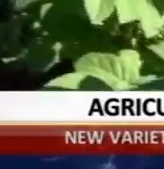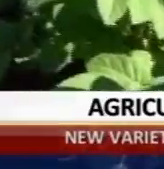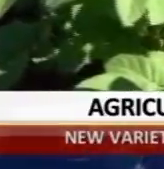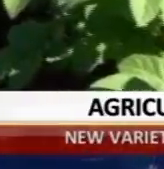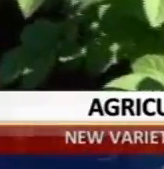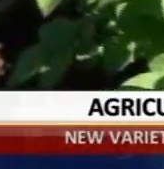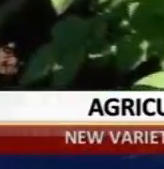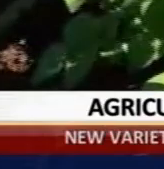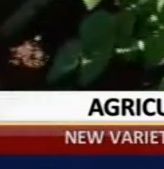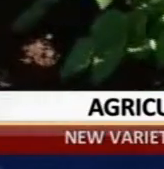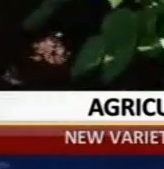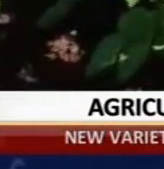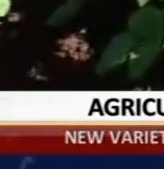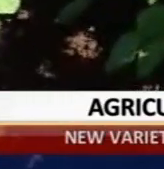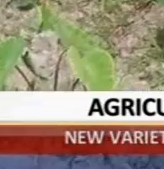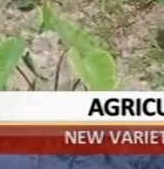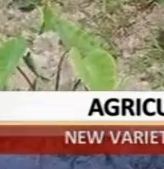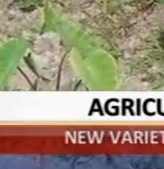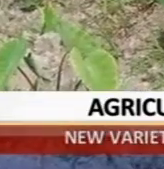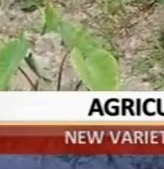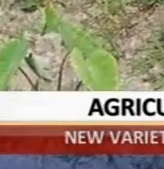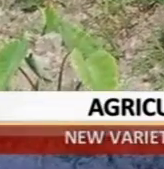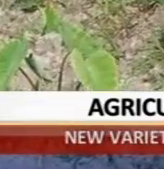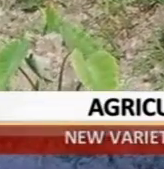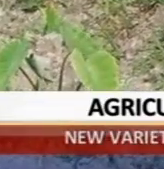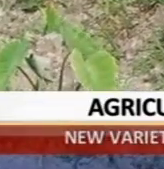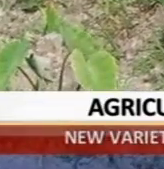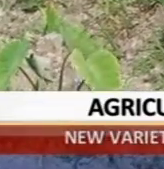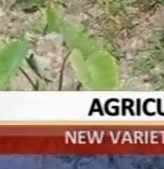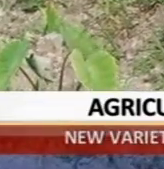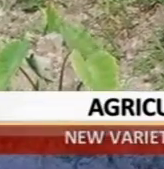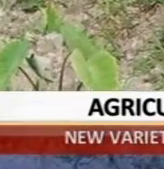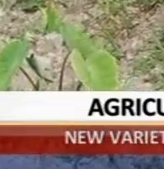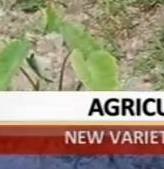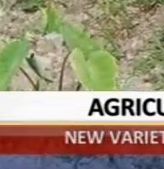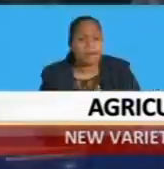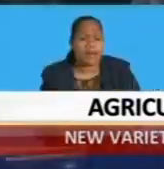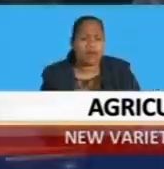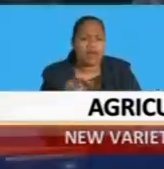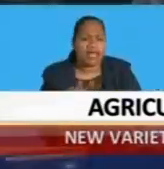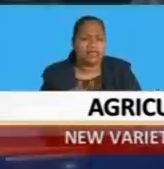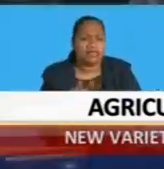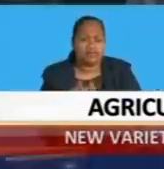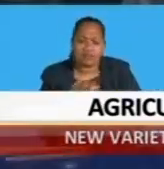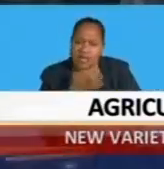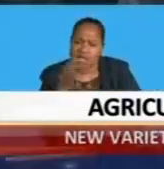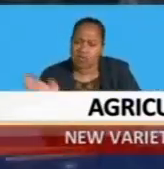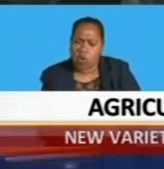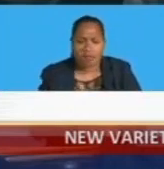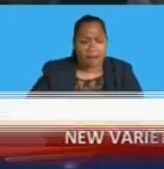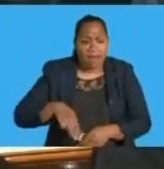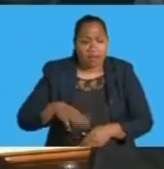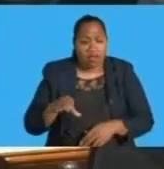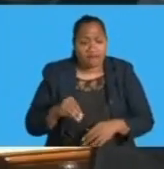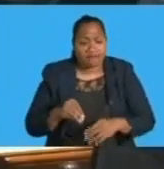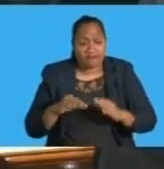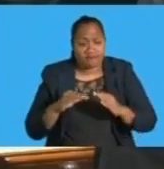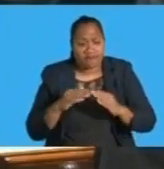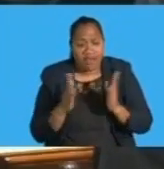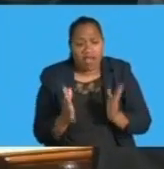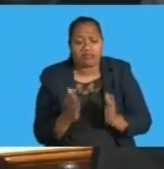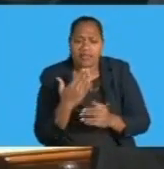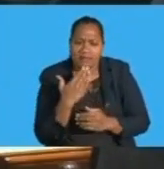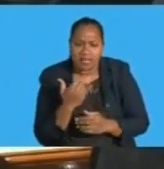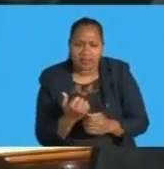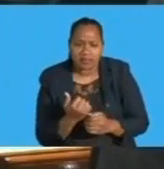years and nothing happens overnight. I just wish to urge all the members of the House, let's go back to our